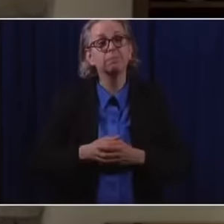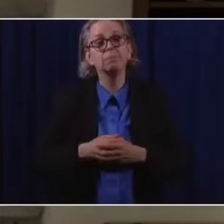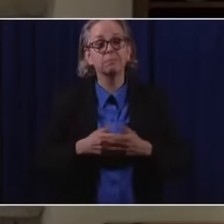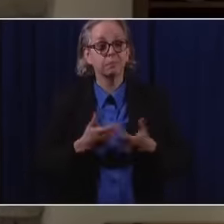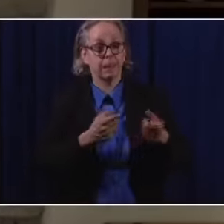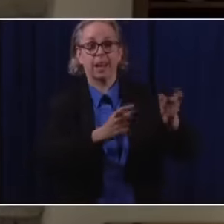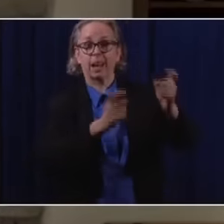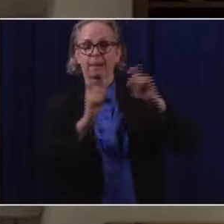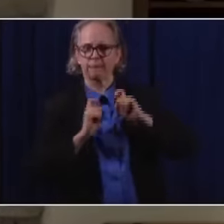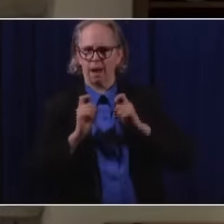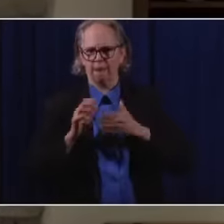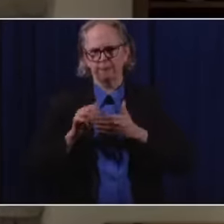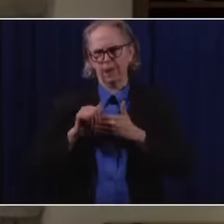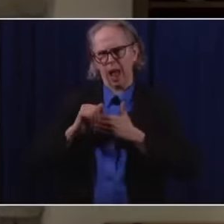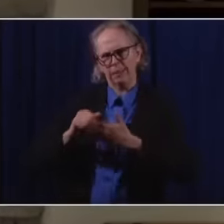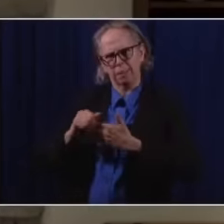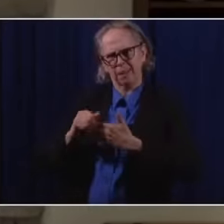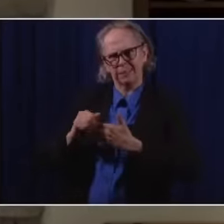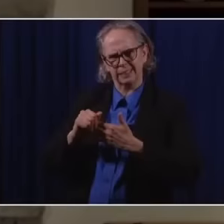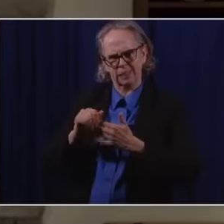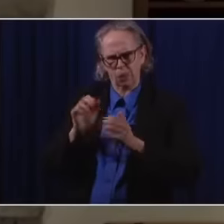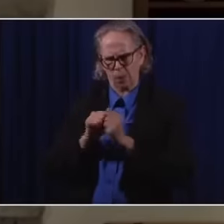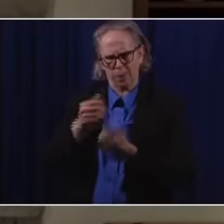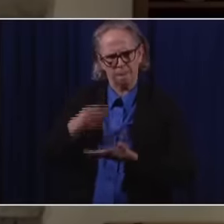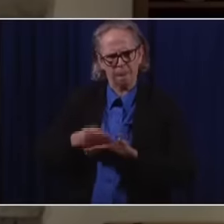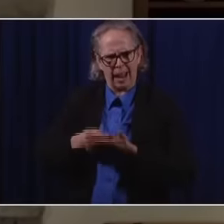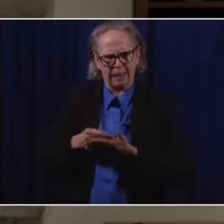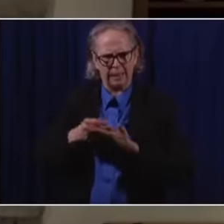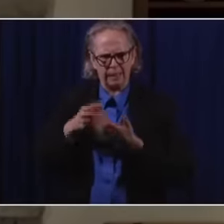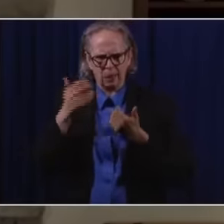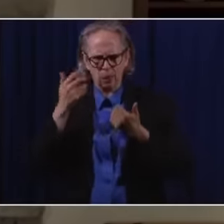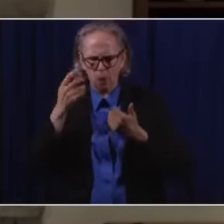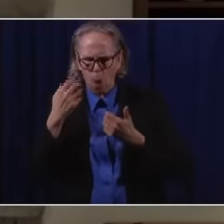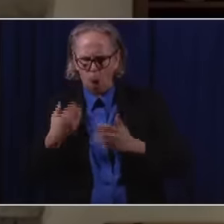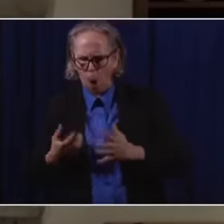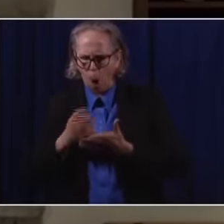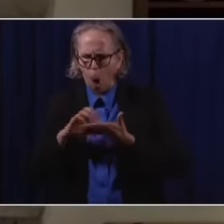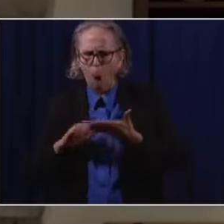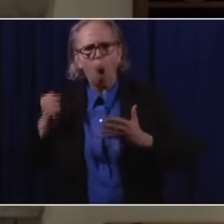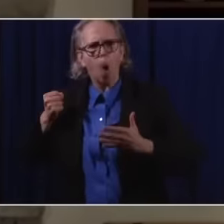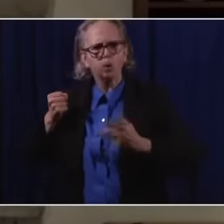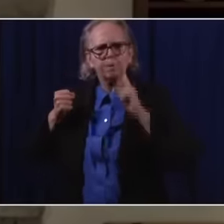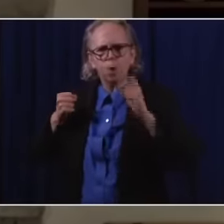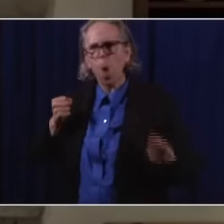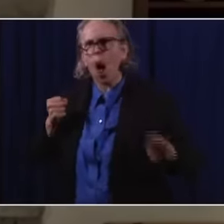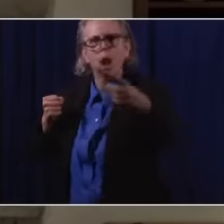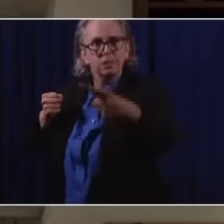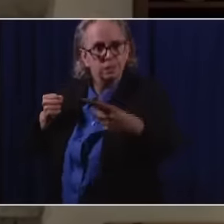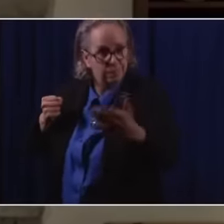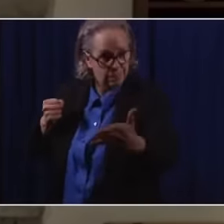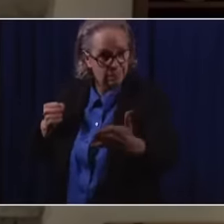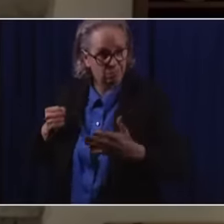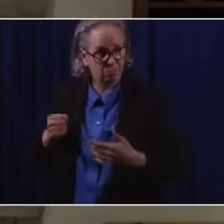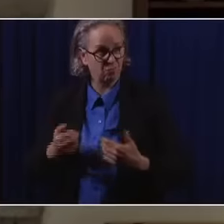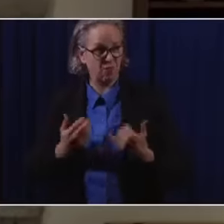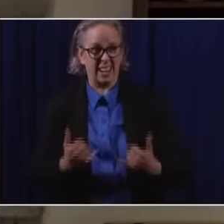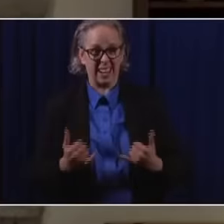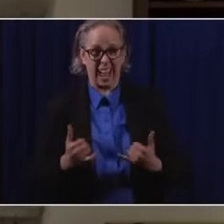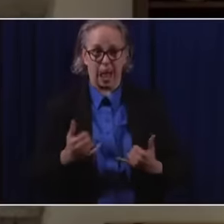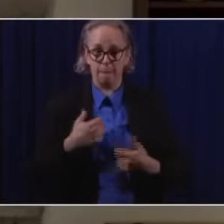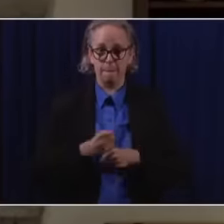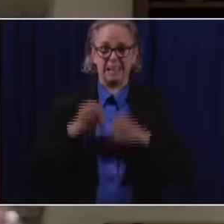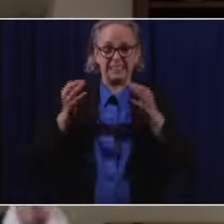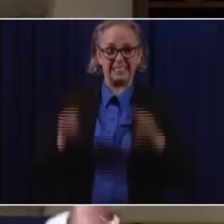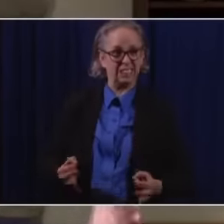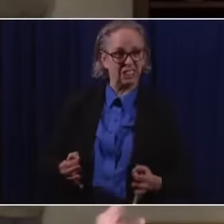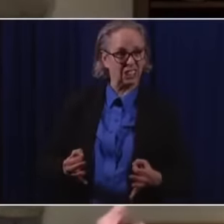over. So we're making decisions now, Jim, based on not really knowing what the future is. Can we move